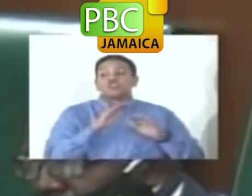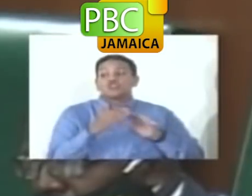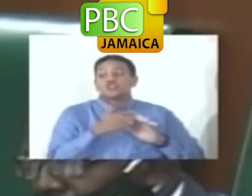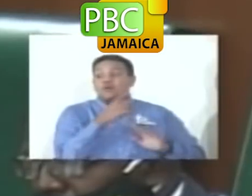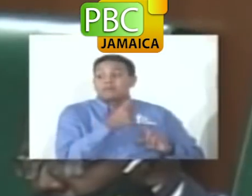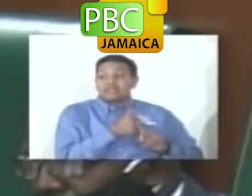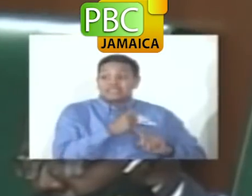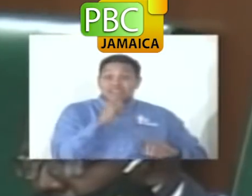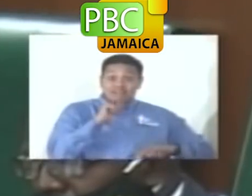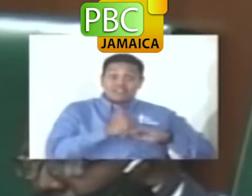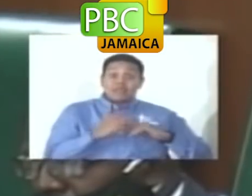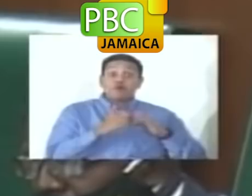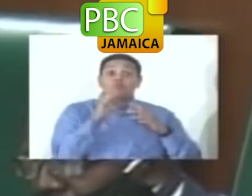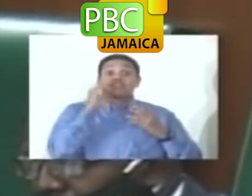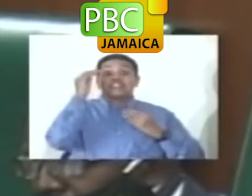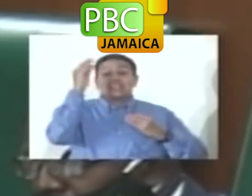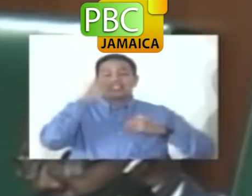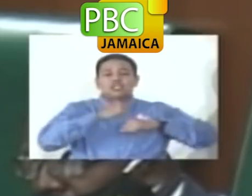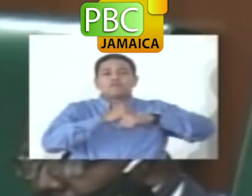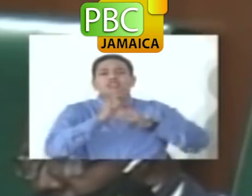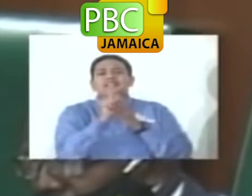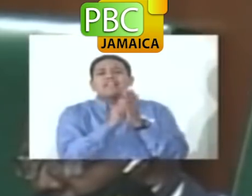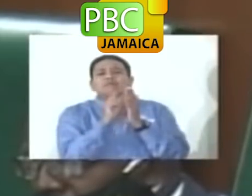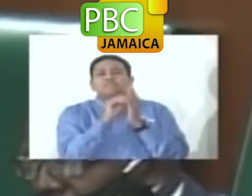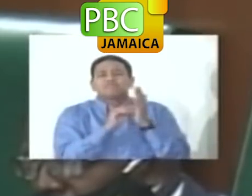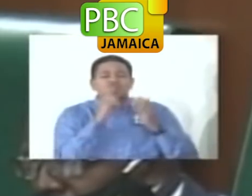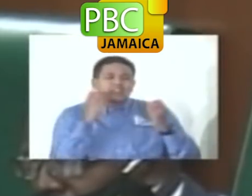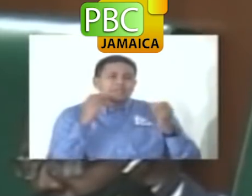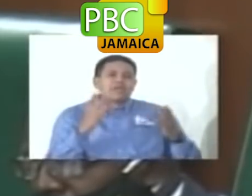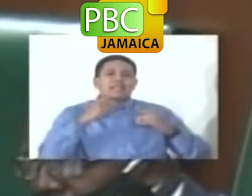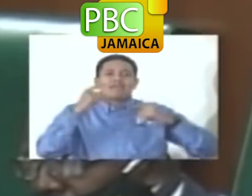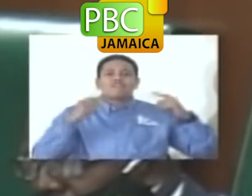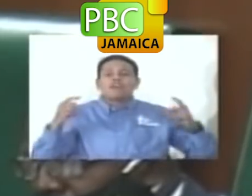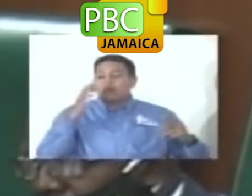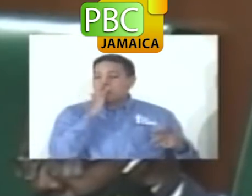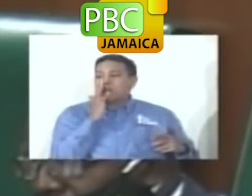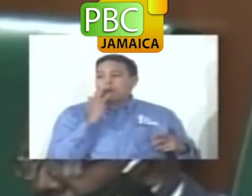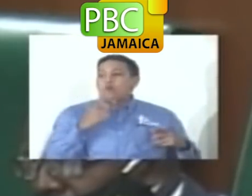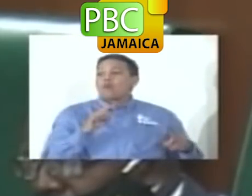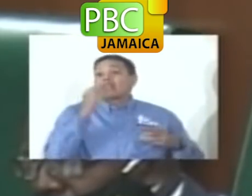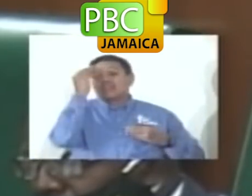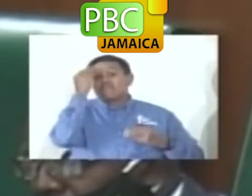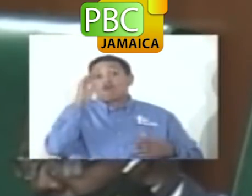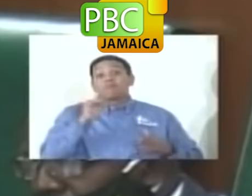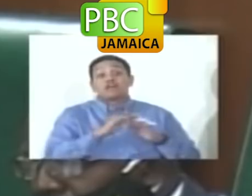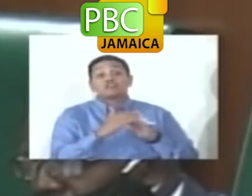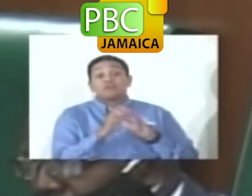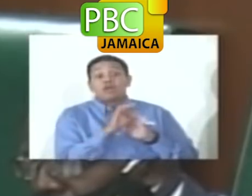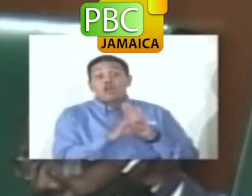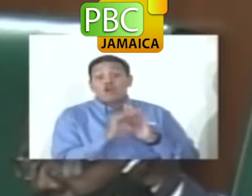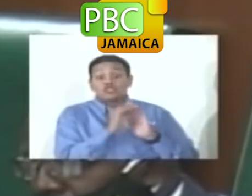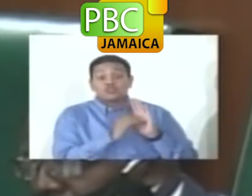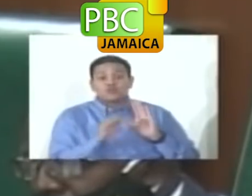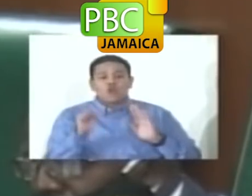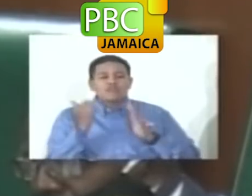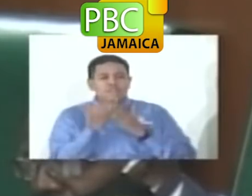for promulgating the data protection legislation are many and varied. While informed by the Jamaican Constitution, other factors